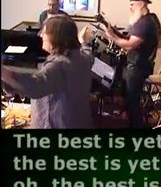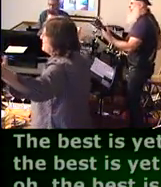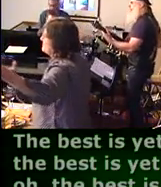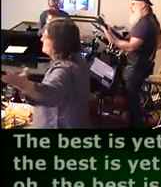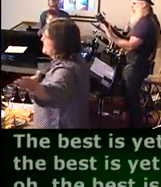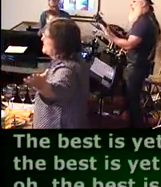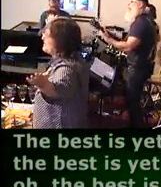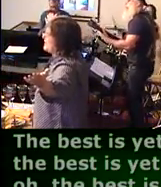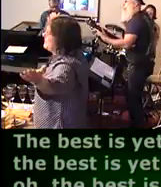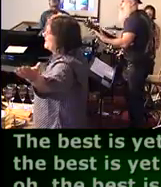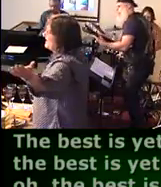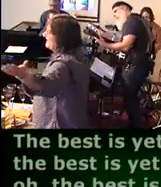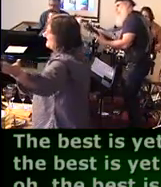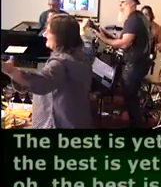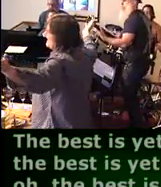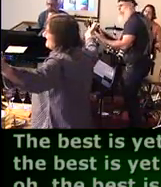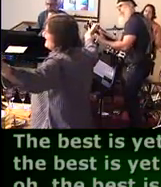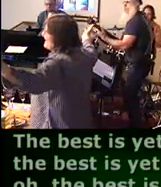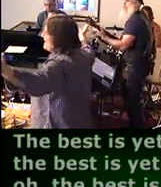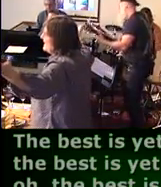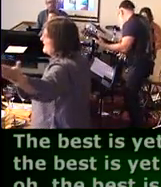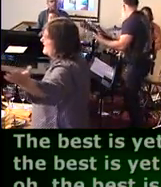best all